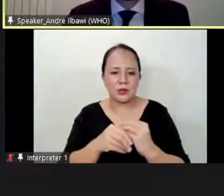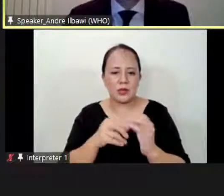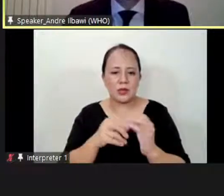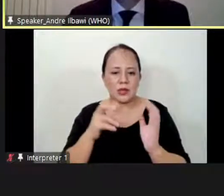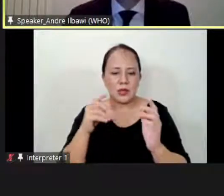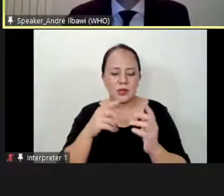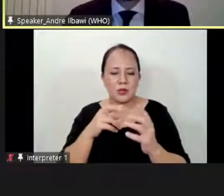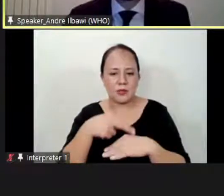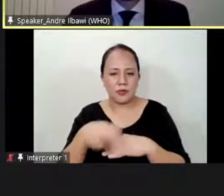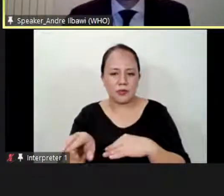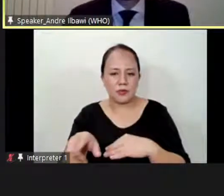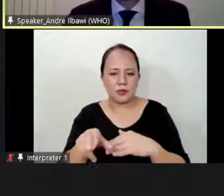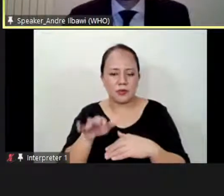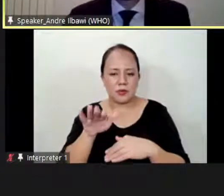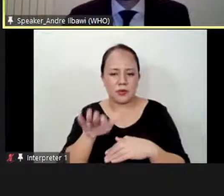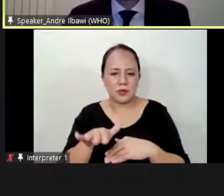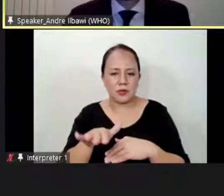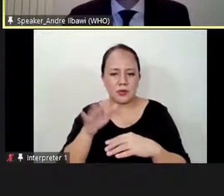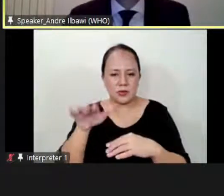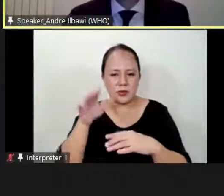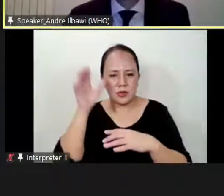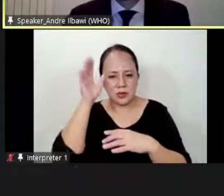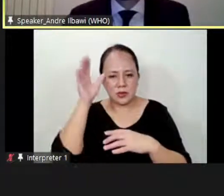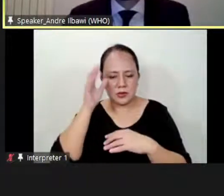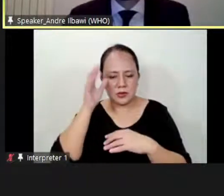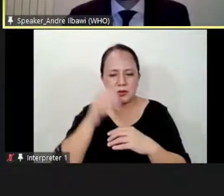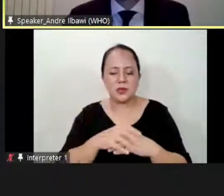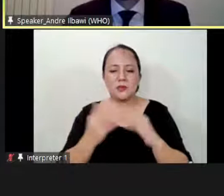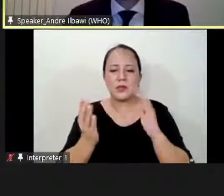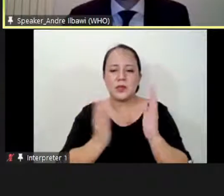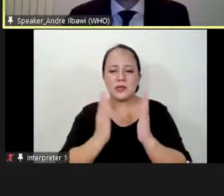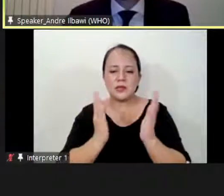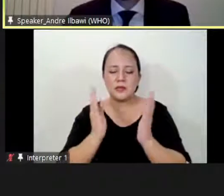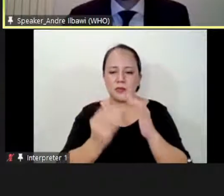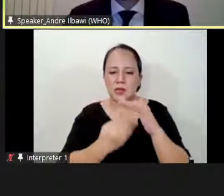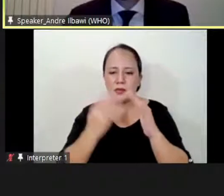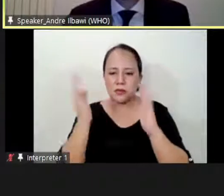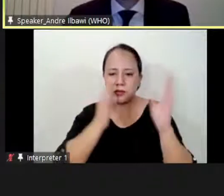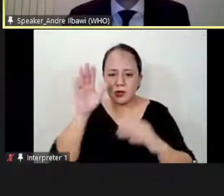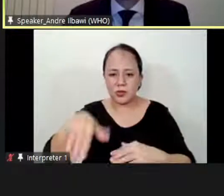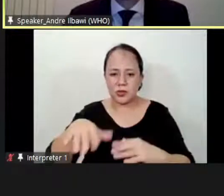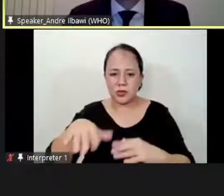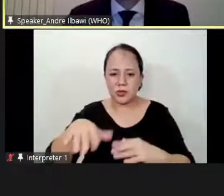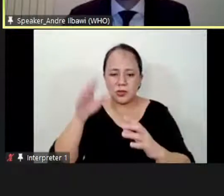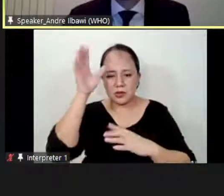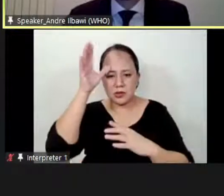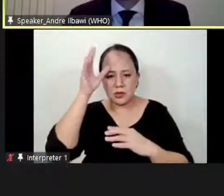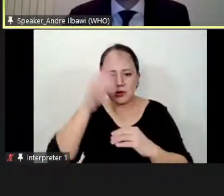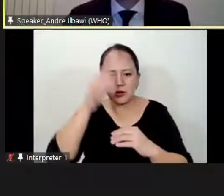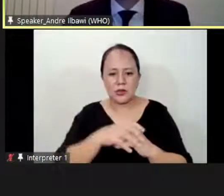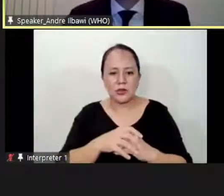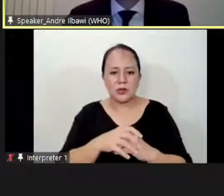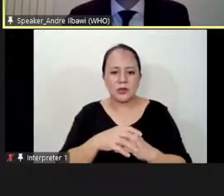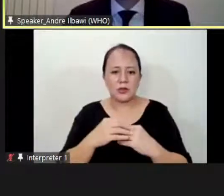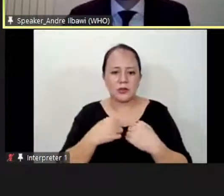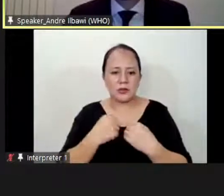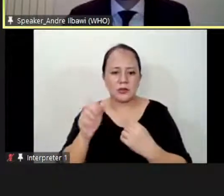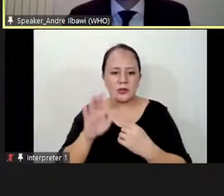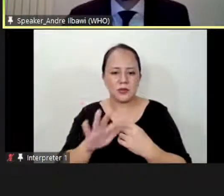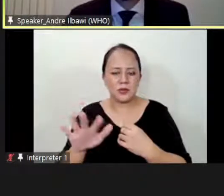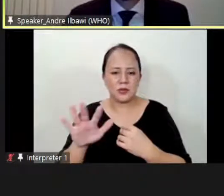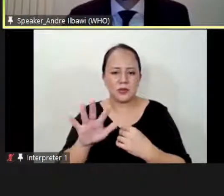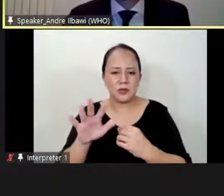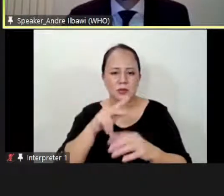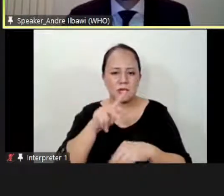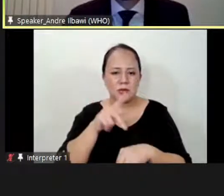cancer. A basic set of services for childhood cancer, that is, to ensure every child with cancer in a country like the